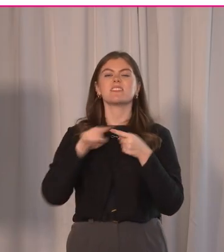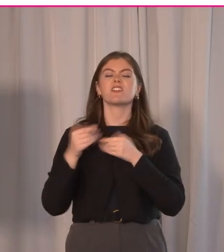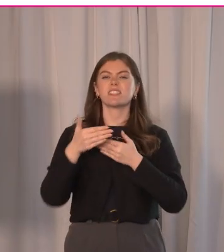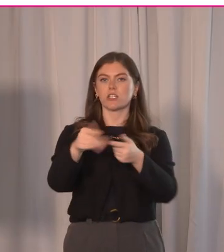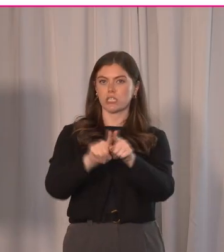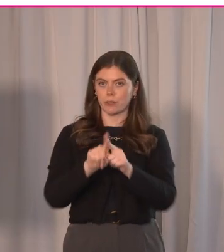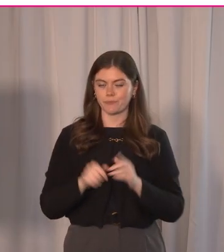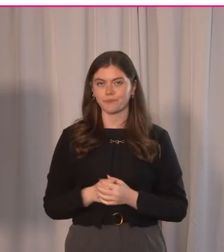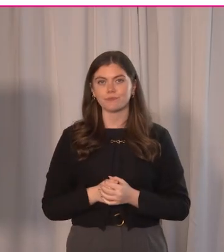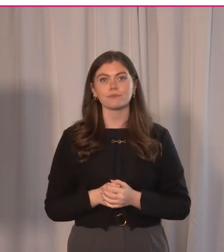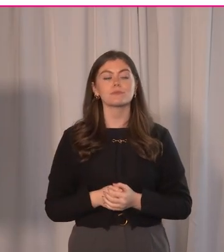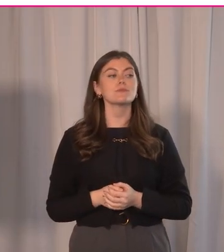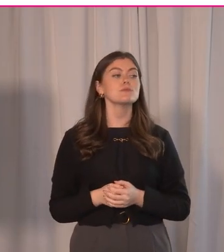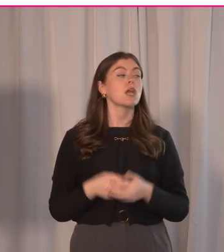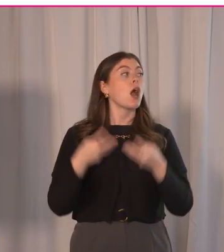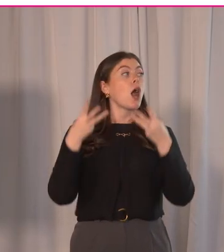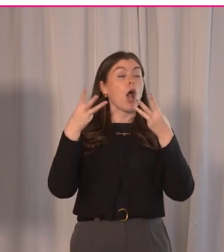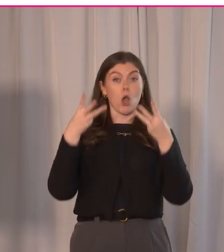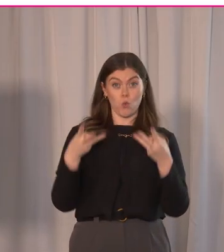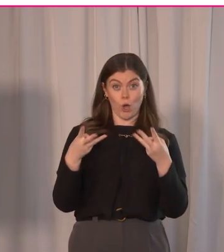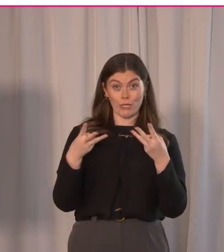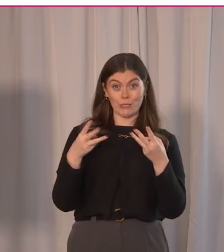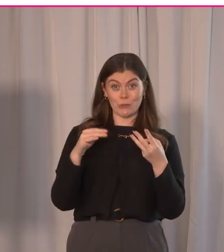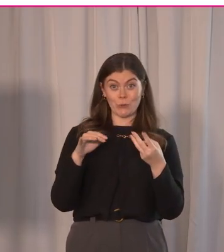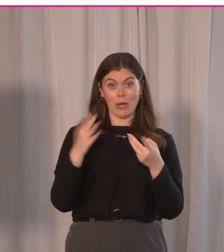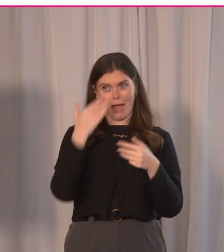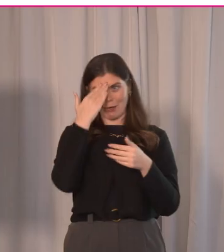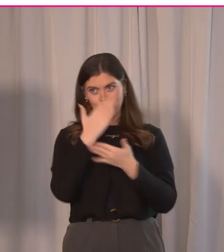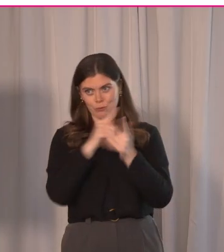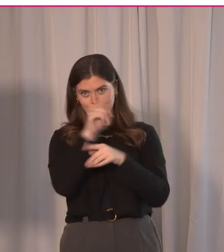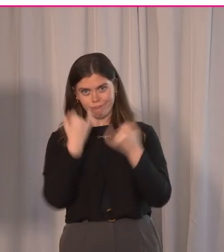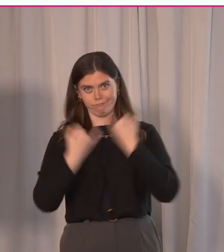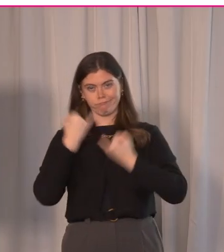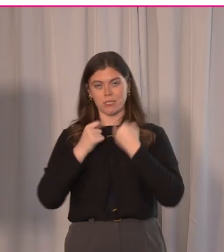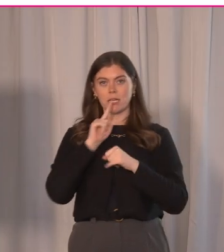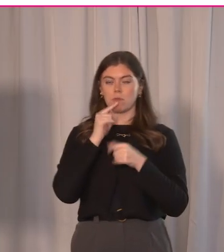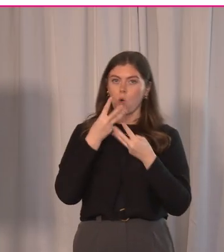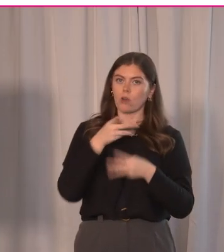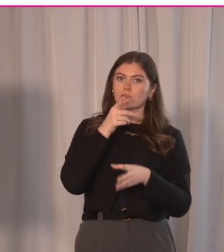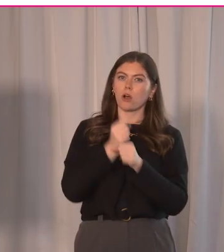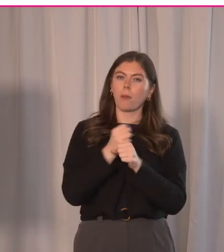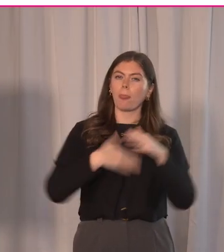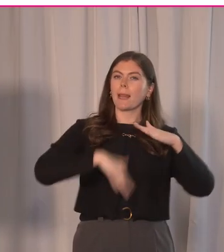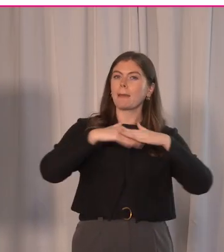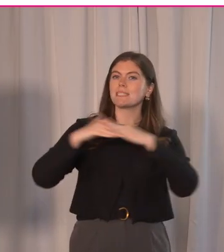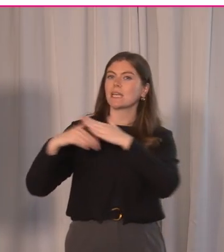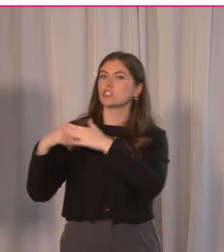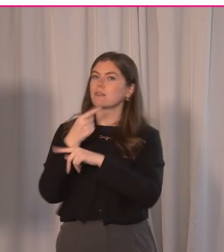So I wanted to preempt some of your criticisms and go through what the caveats and limitations are for this piece of